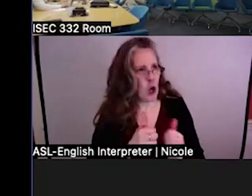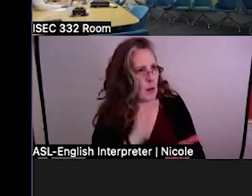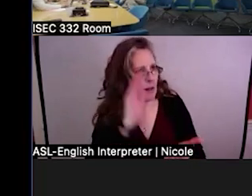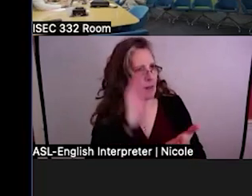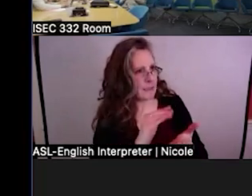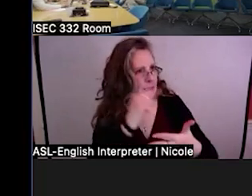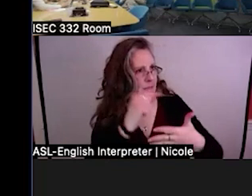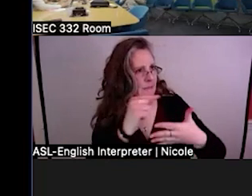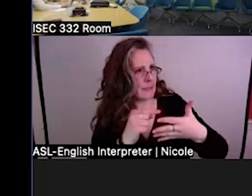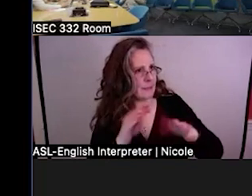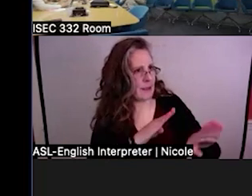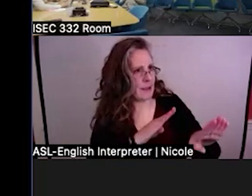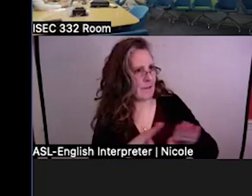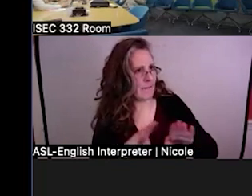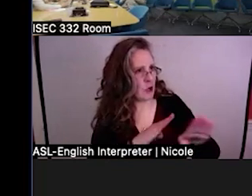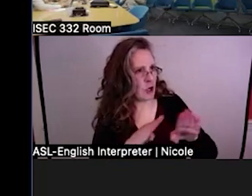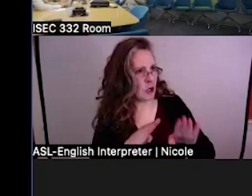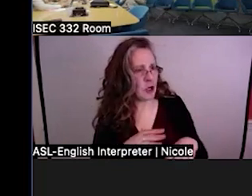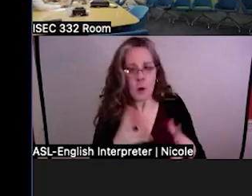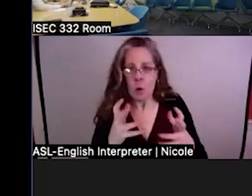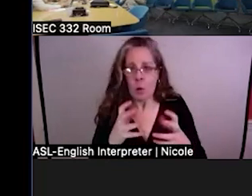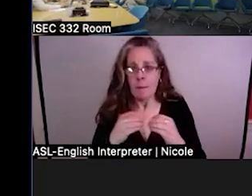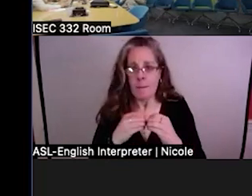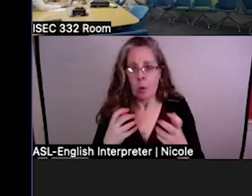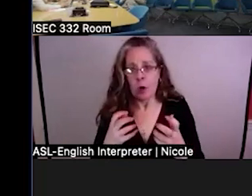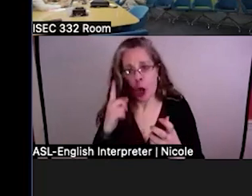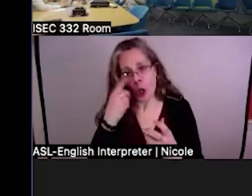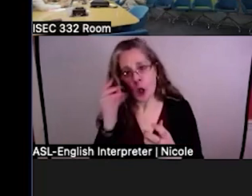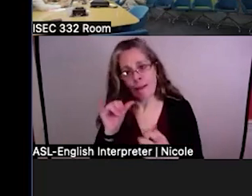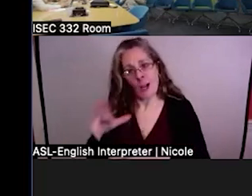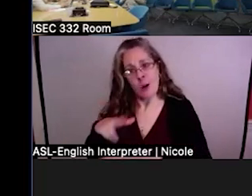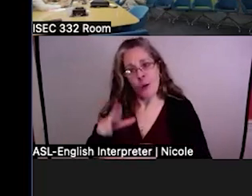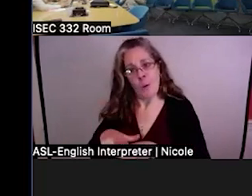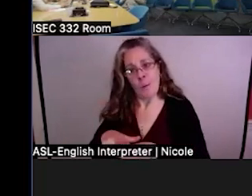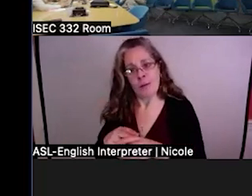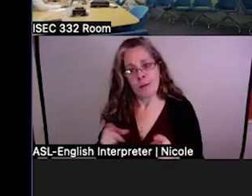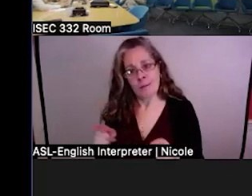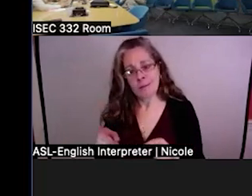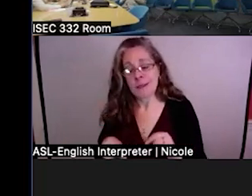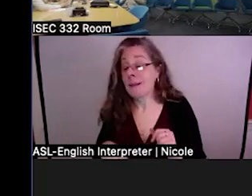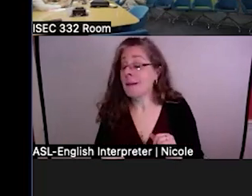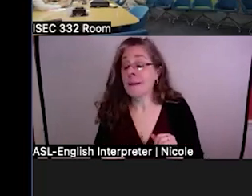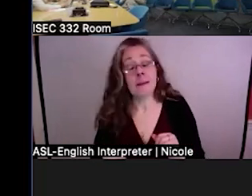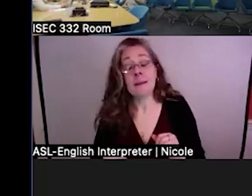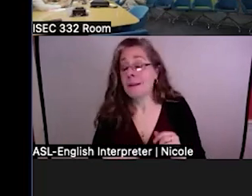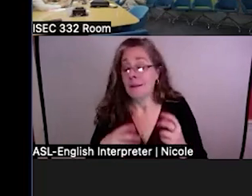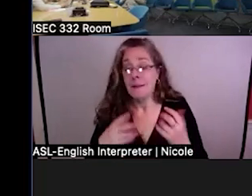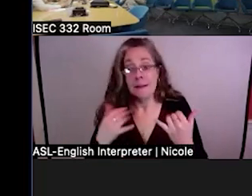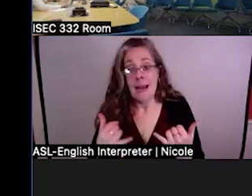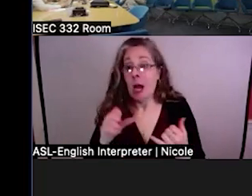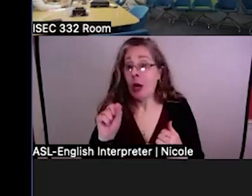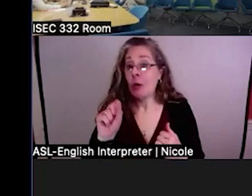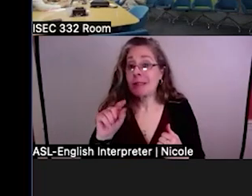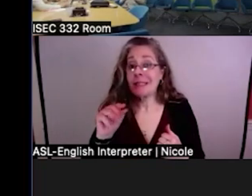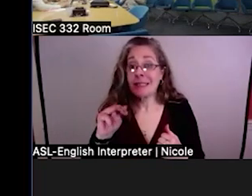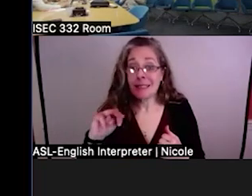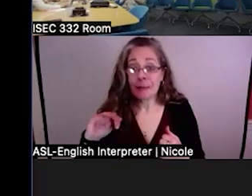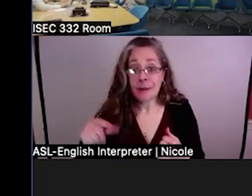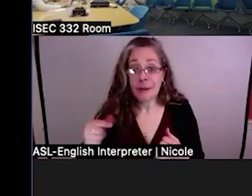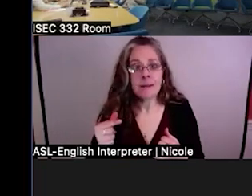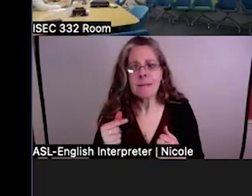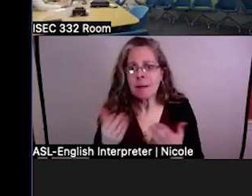look different from a neurotypical person, versus looking at stimming as a way of being, a way for someone to express joy, maybe